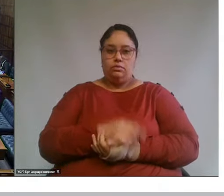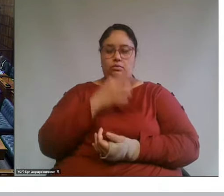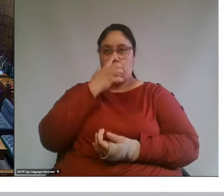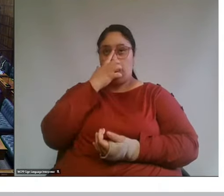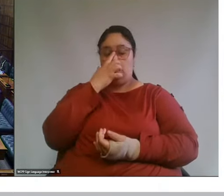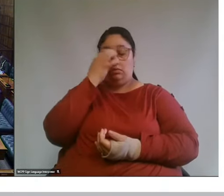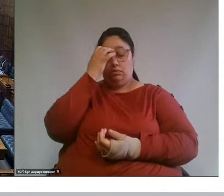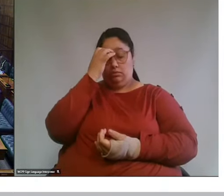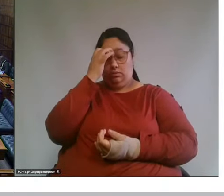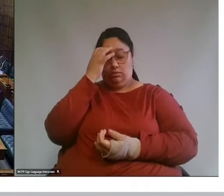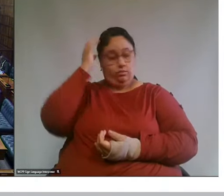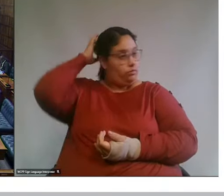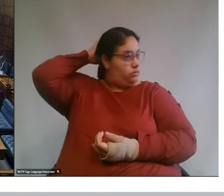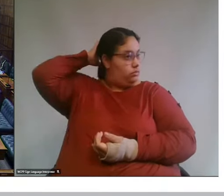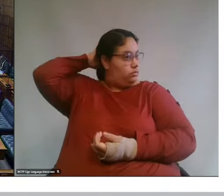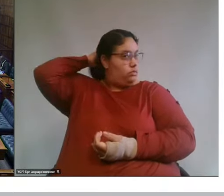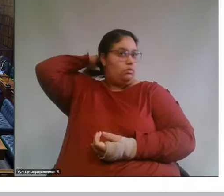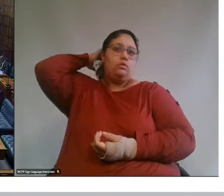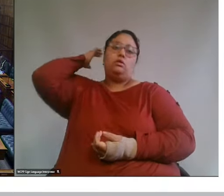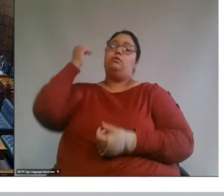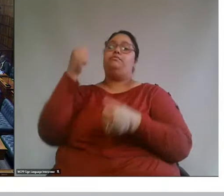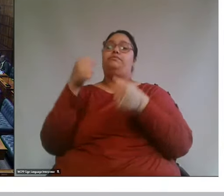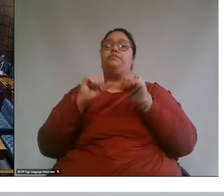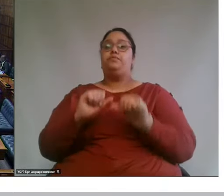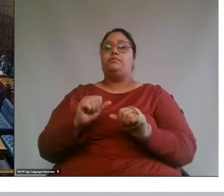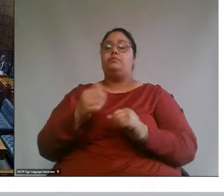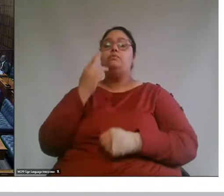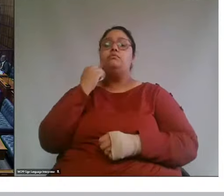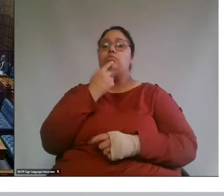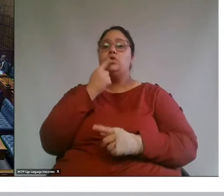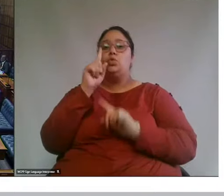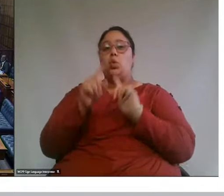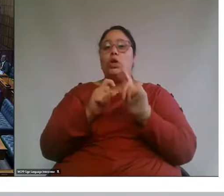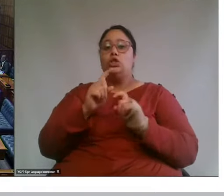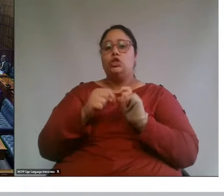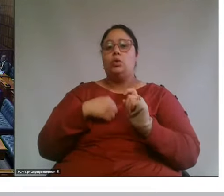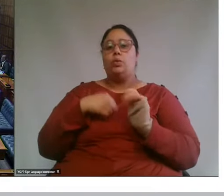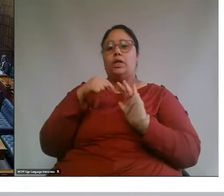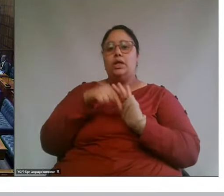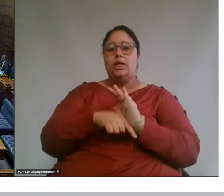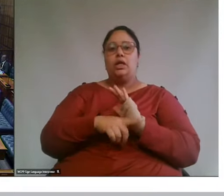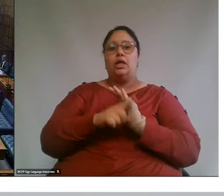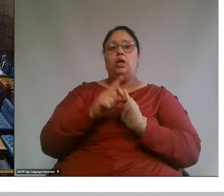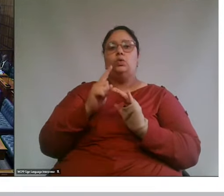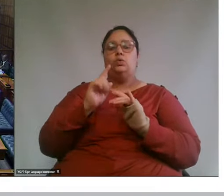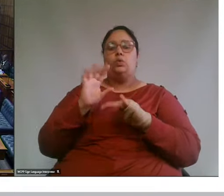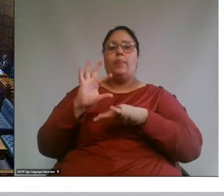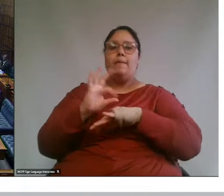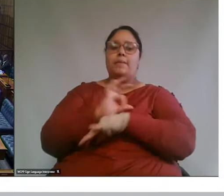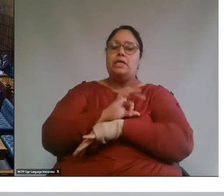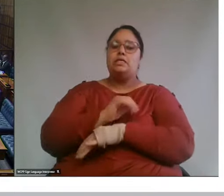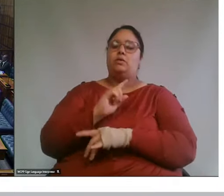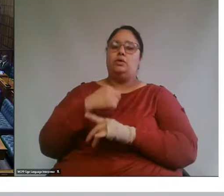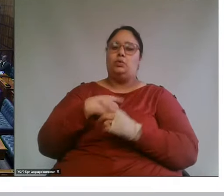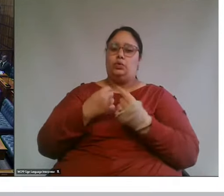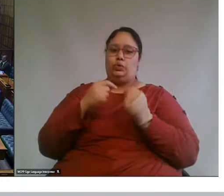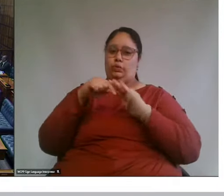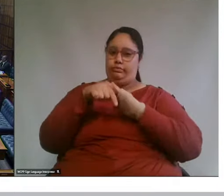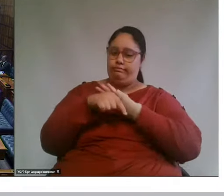question on there were some really lovely questions here today we're getting into the meat of what we do not all